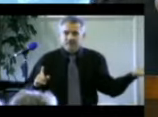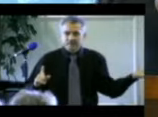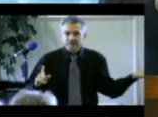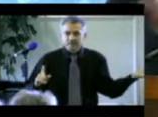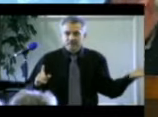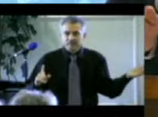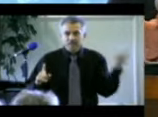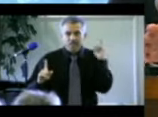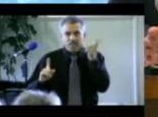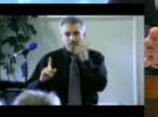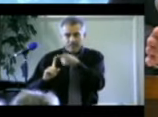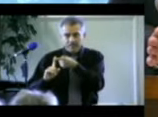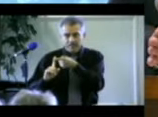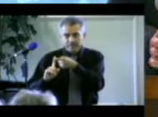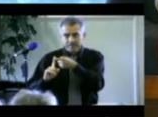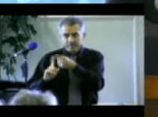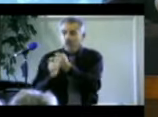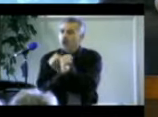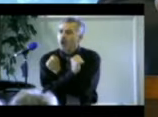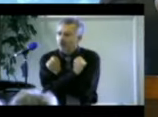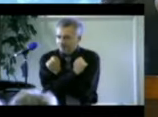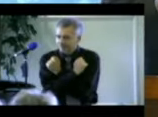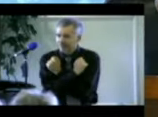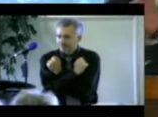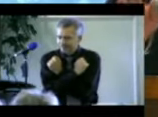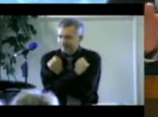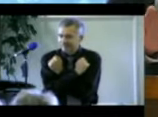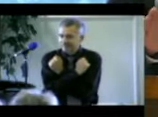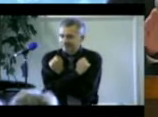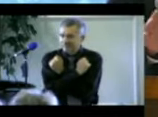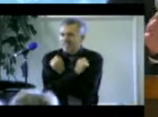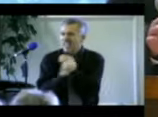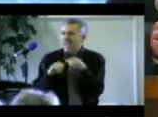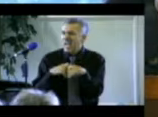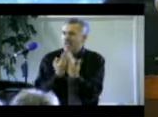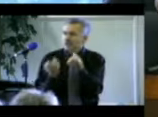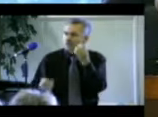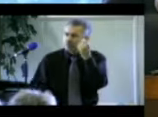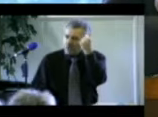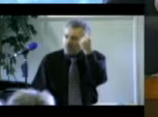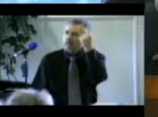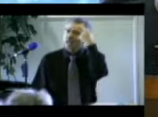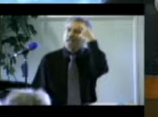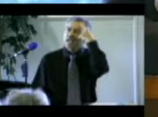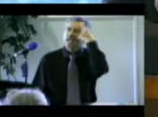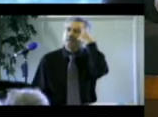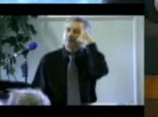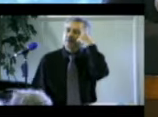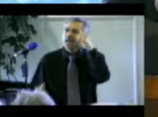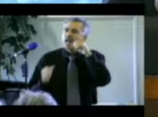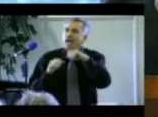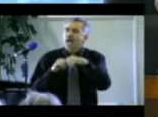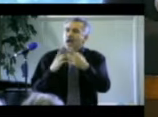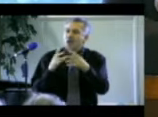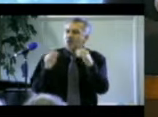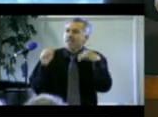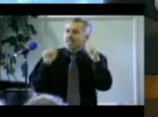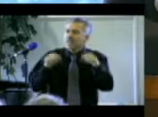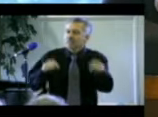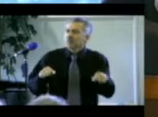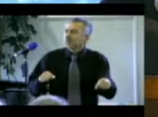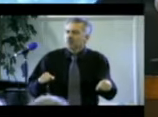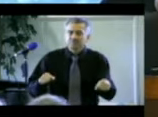about how smart I am. He doesn't care about anything except for love and how I love